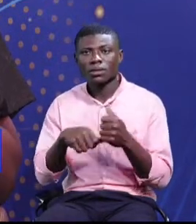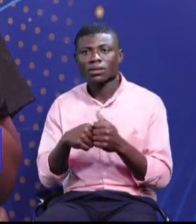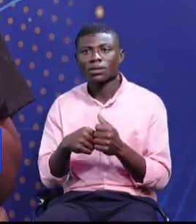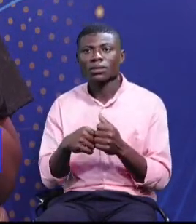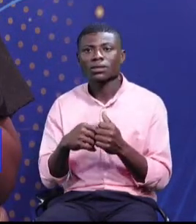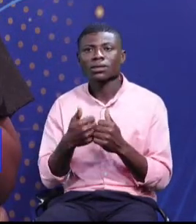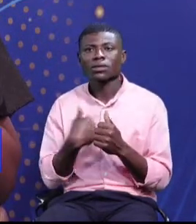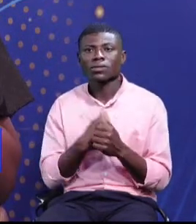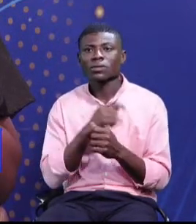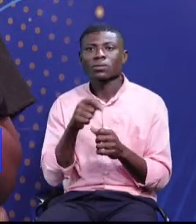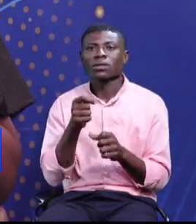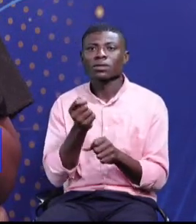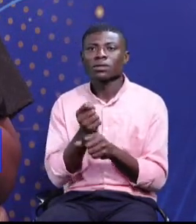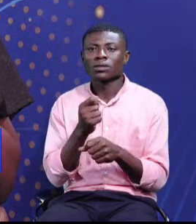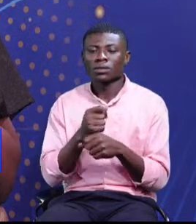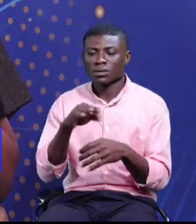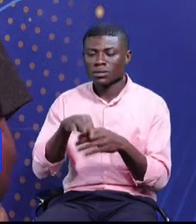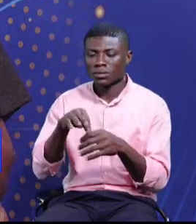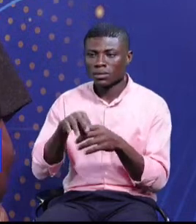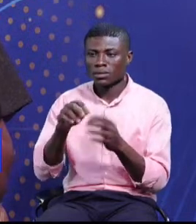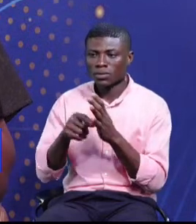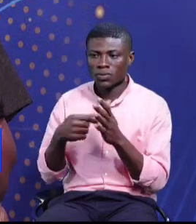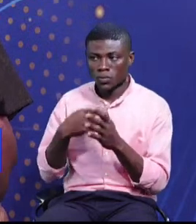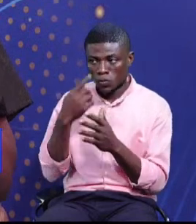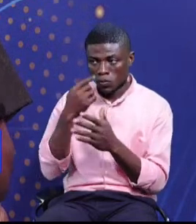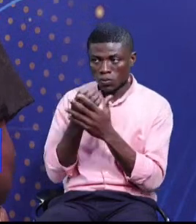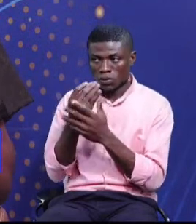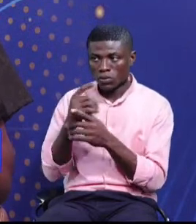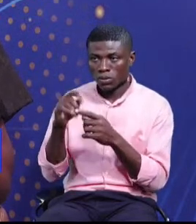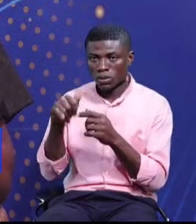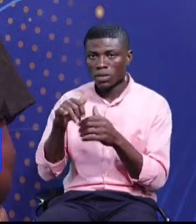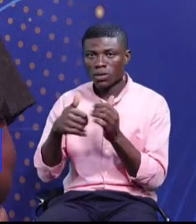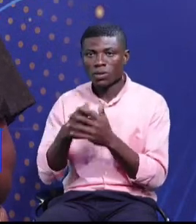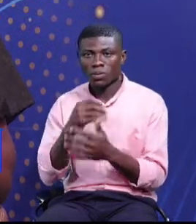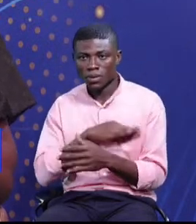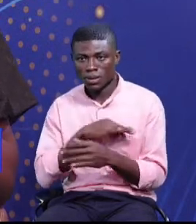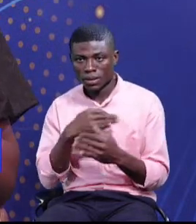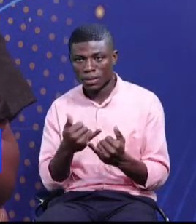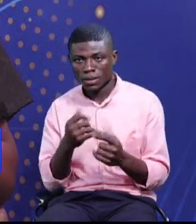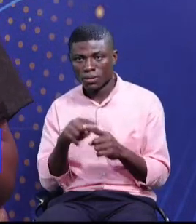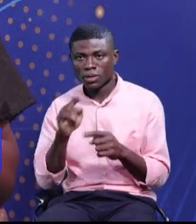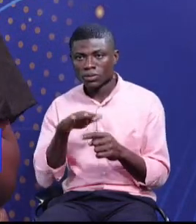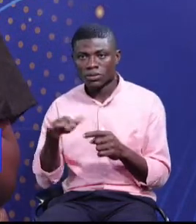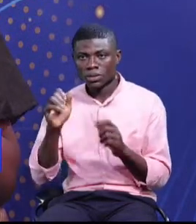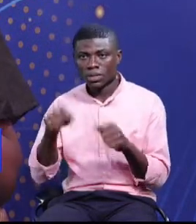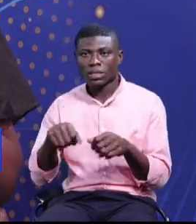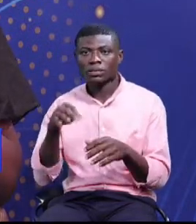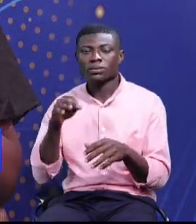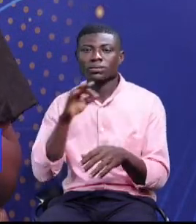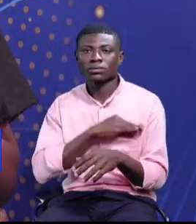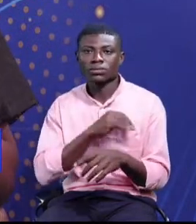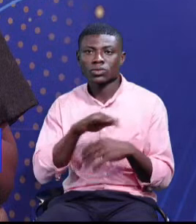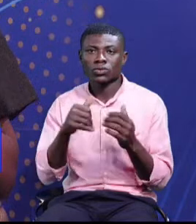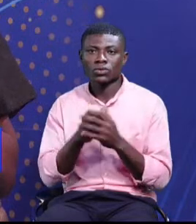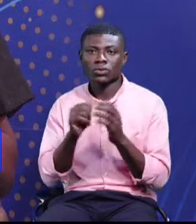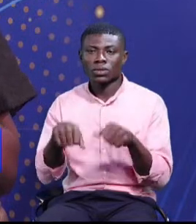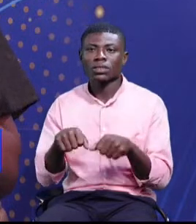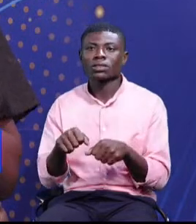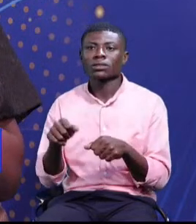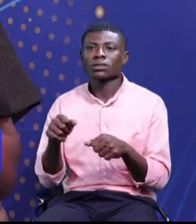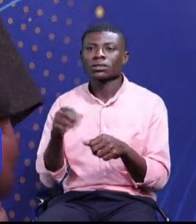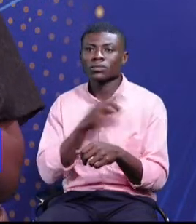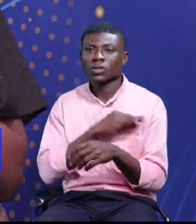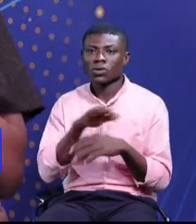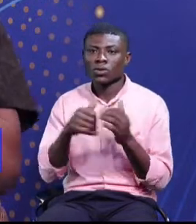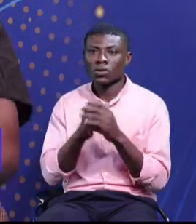maybe putting a seed and seeing it grow for the long term. So you can benefit from it now. Your children can benefit, and your children's children. And that's